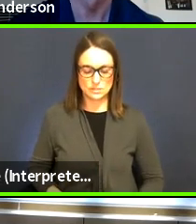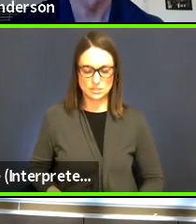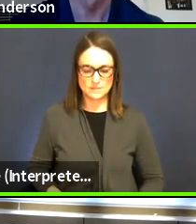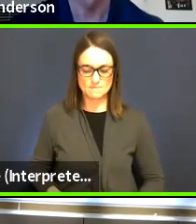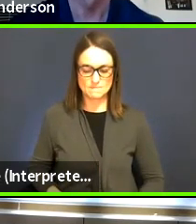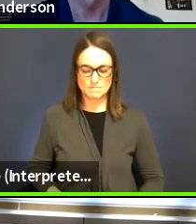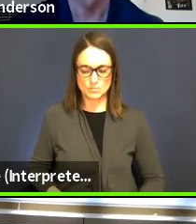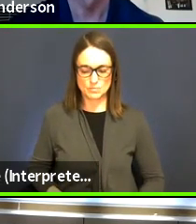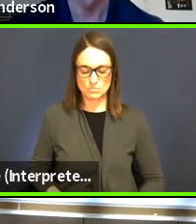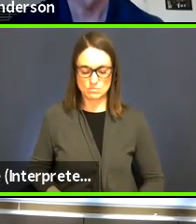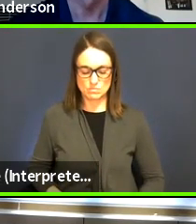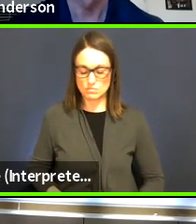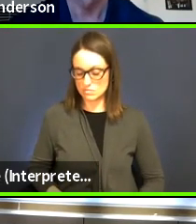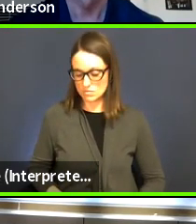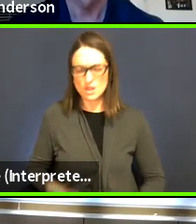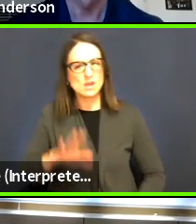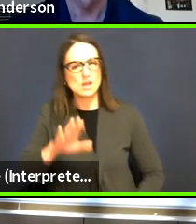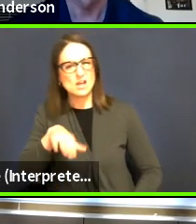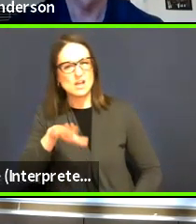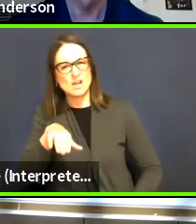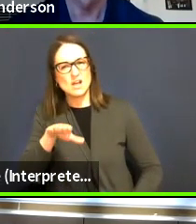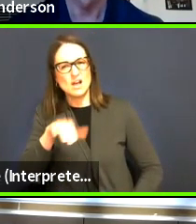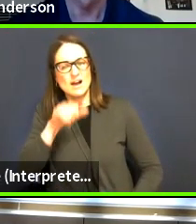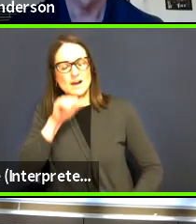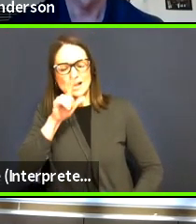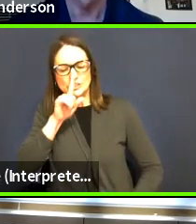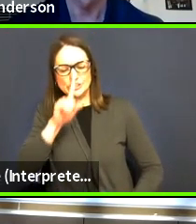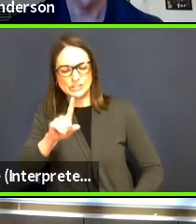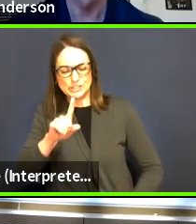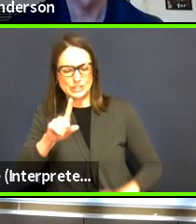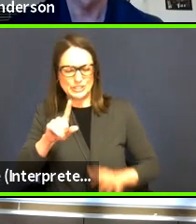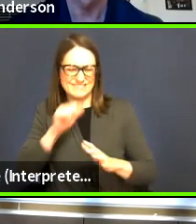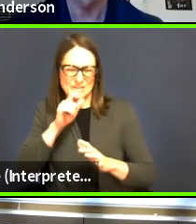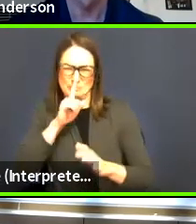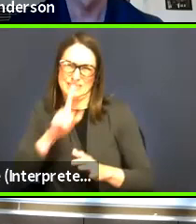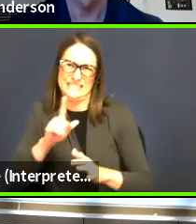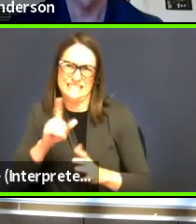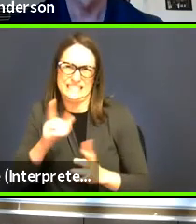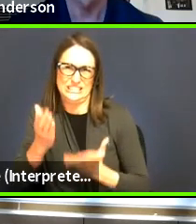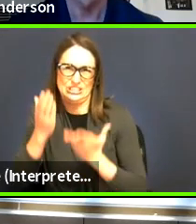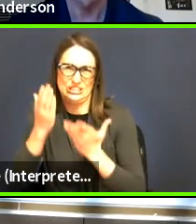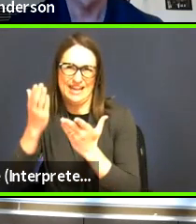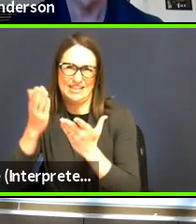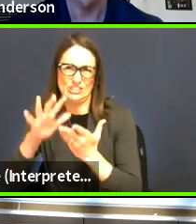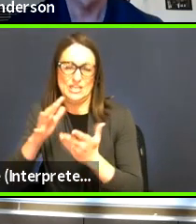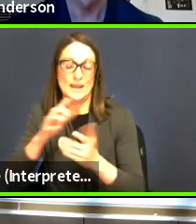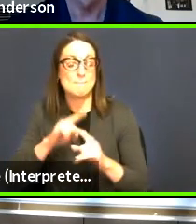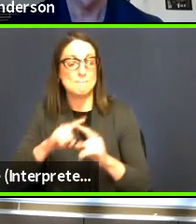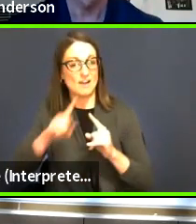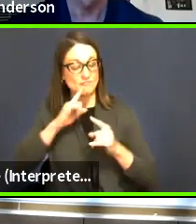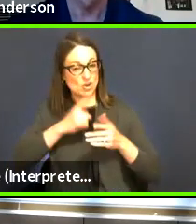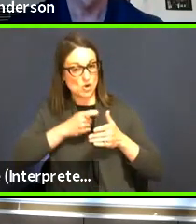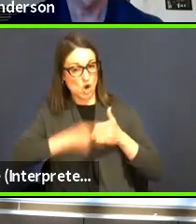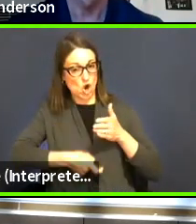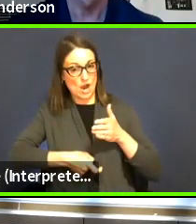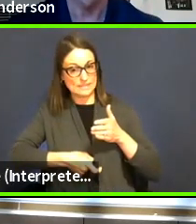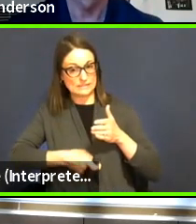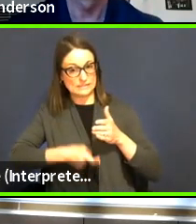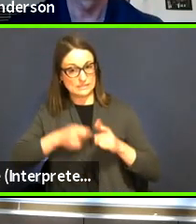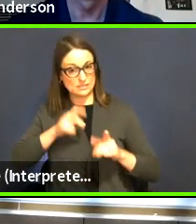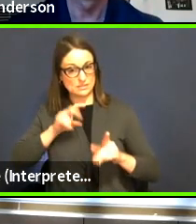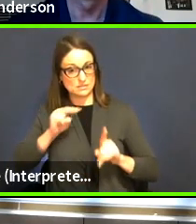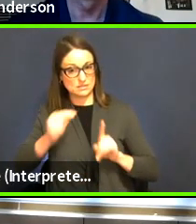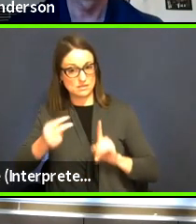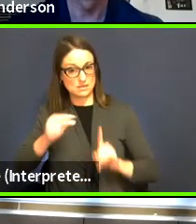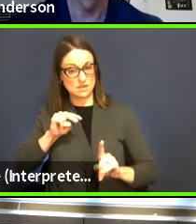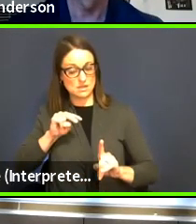Well, I don't know that this is a suggestion, but from a cost standpoint, and I